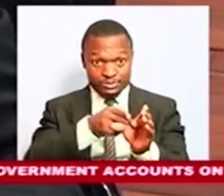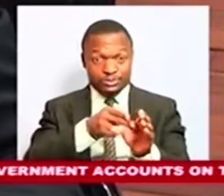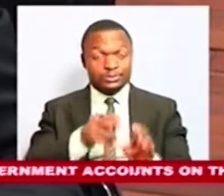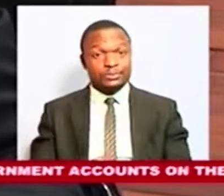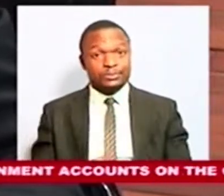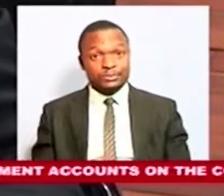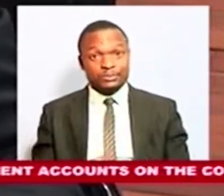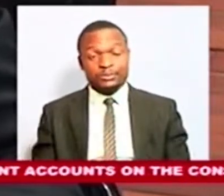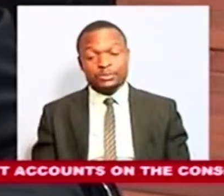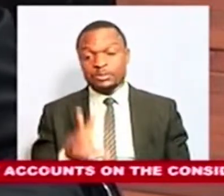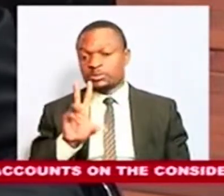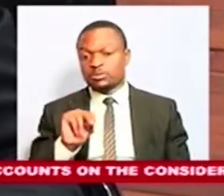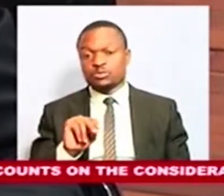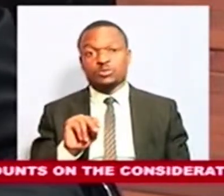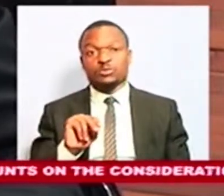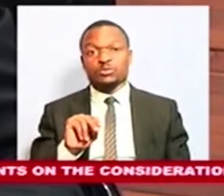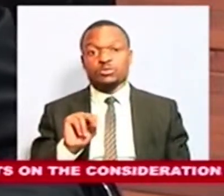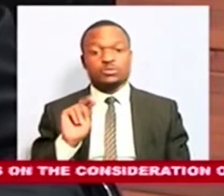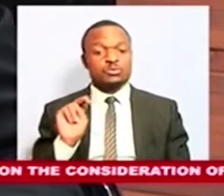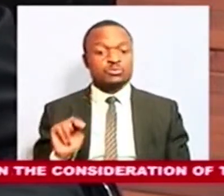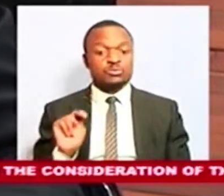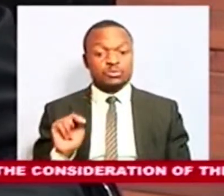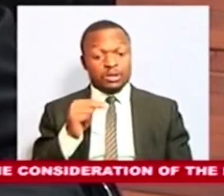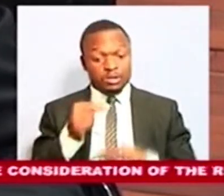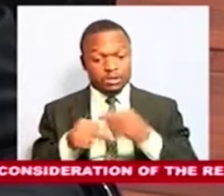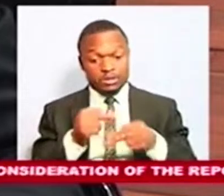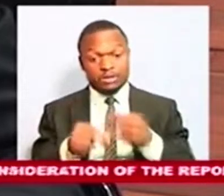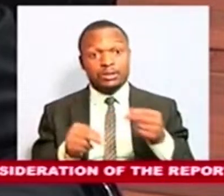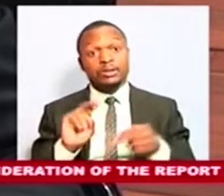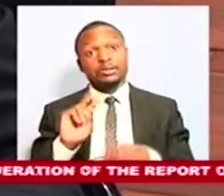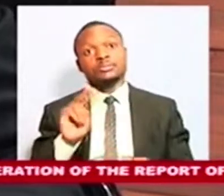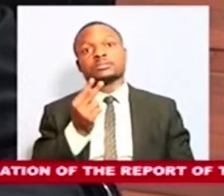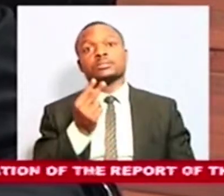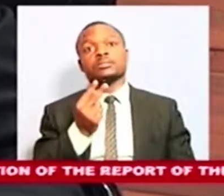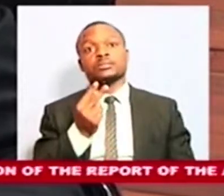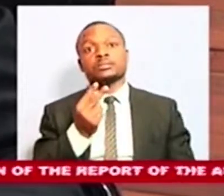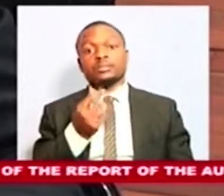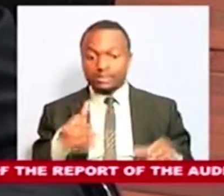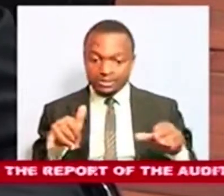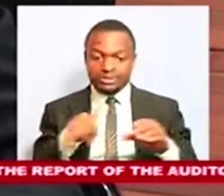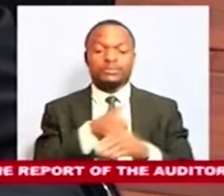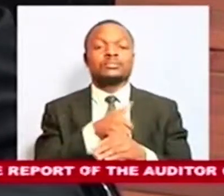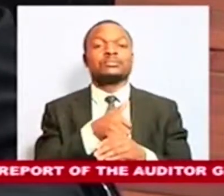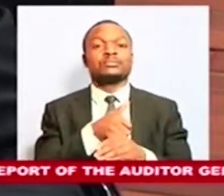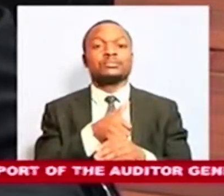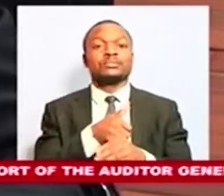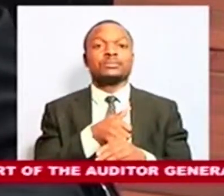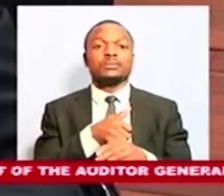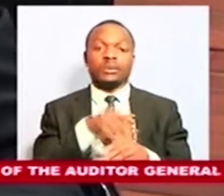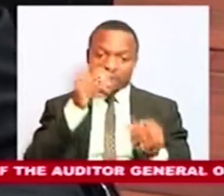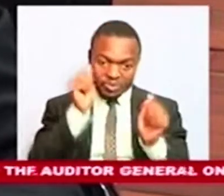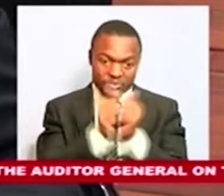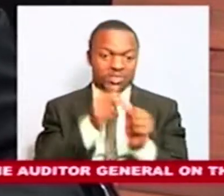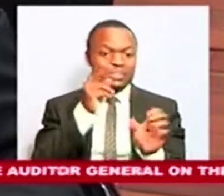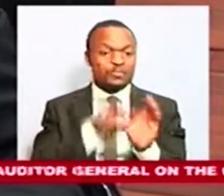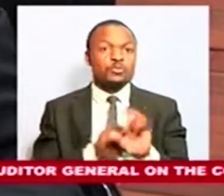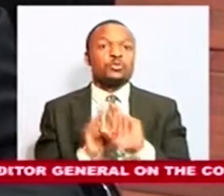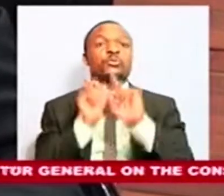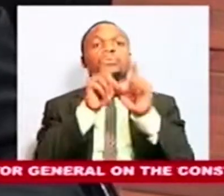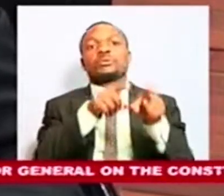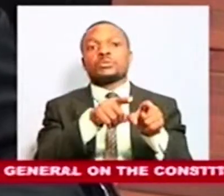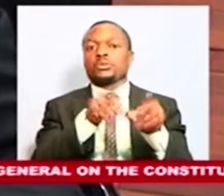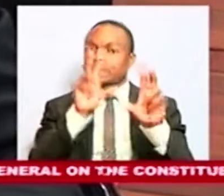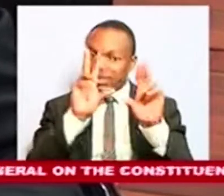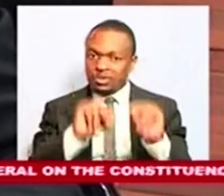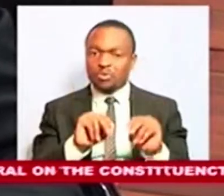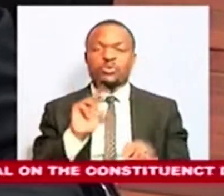there is no way. It means even the second one, inclusive with the fuel when going, there is